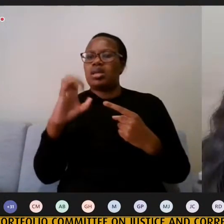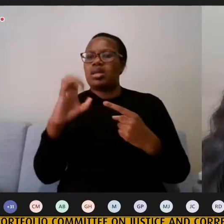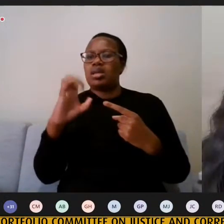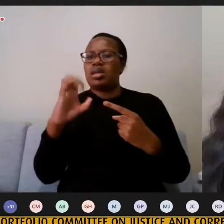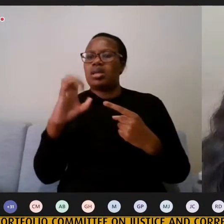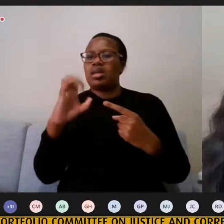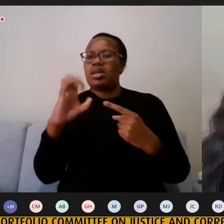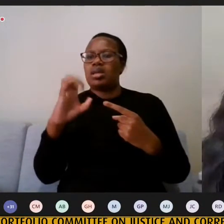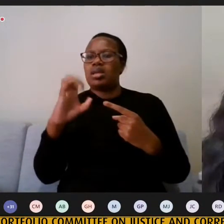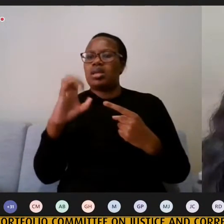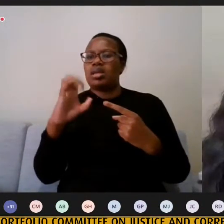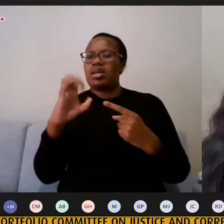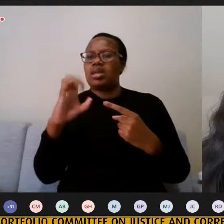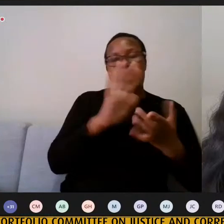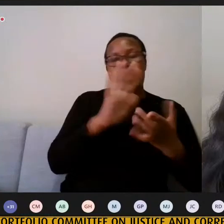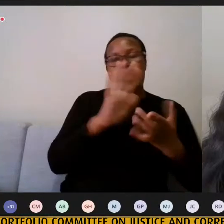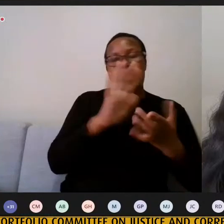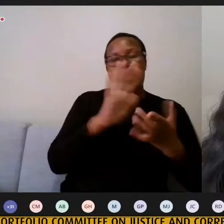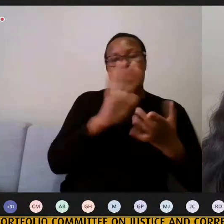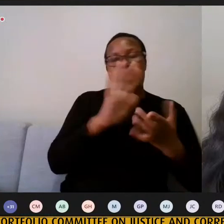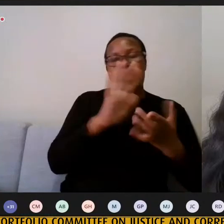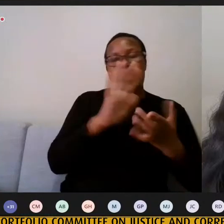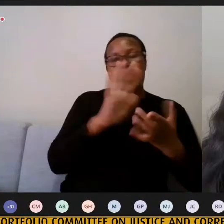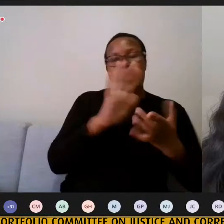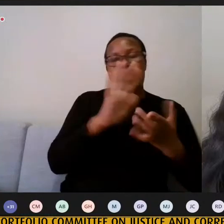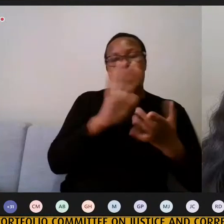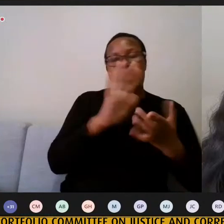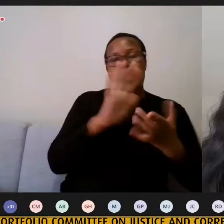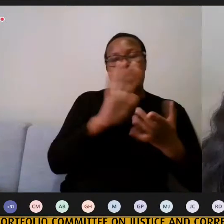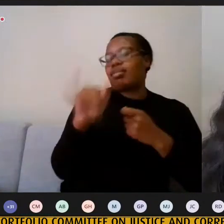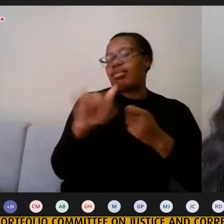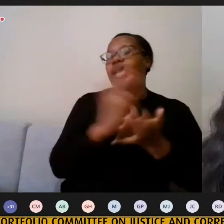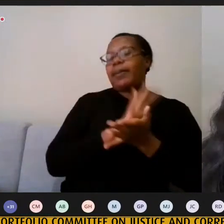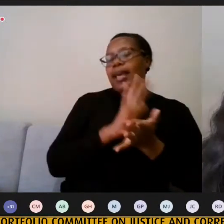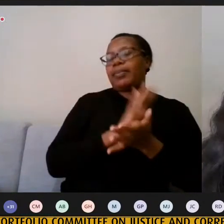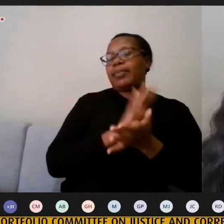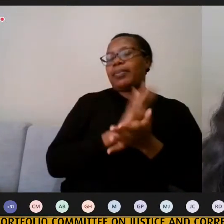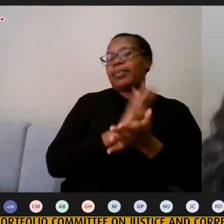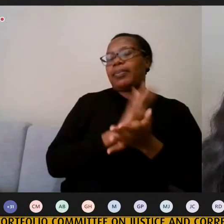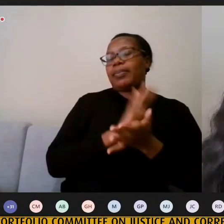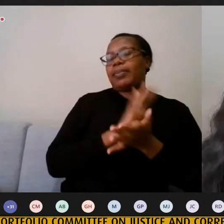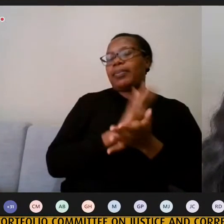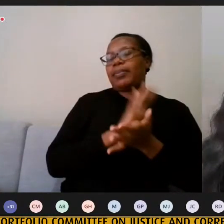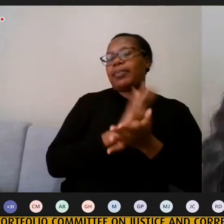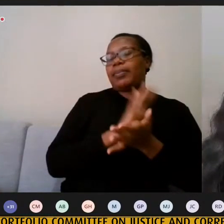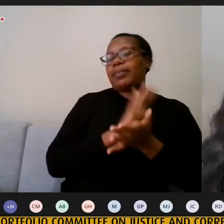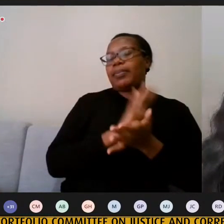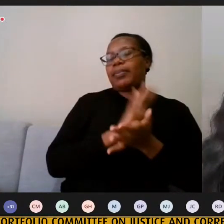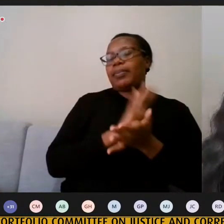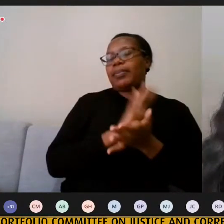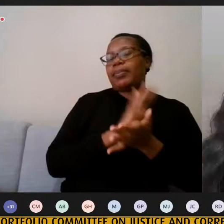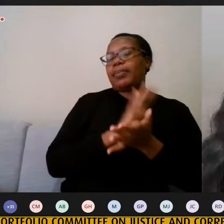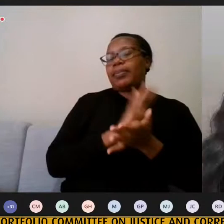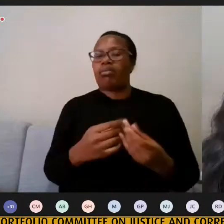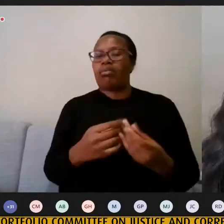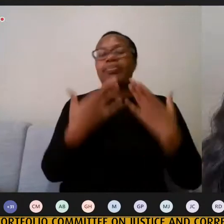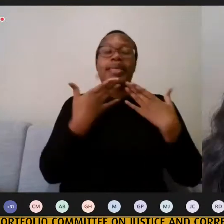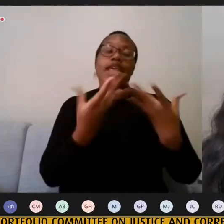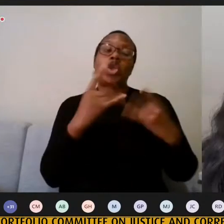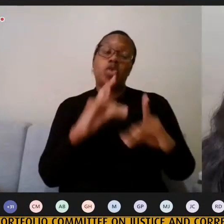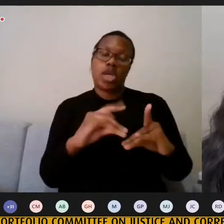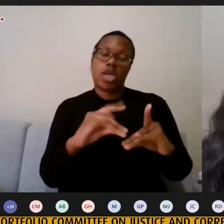The Deputy Minister will handle that. Thank you. Future promises. Thank you, Chair. I'm